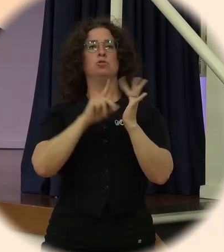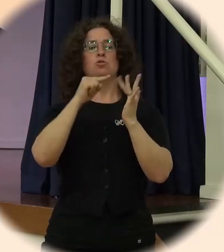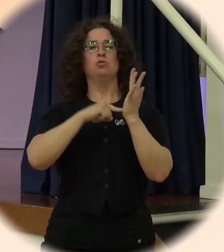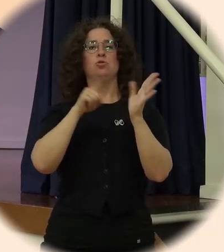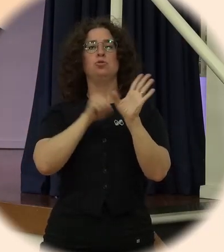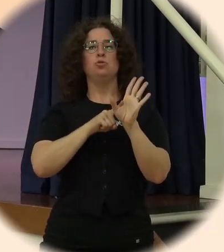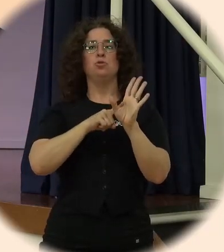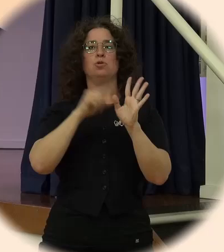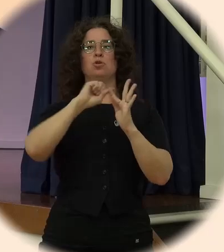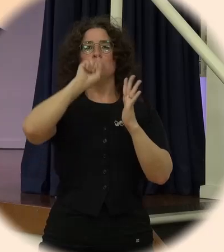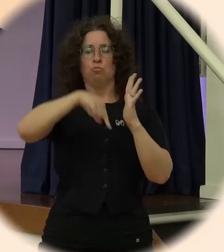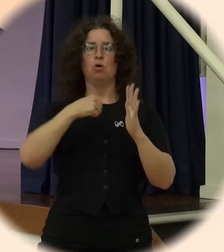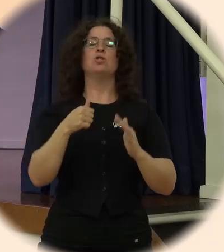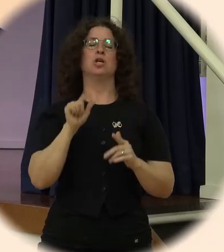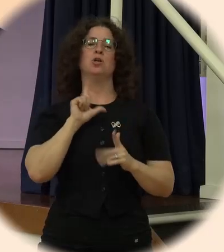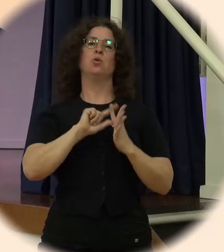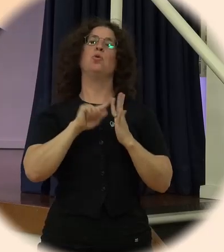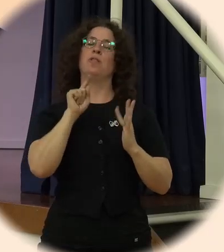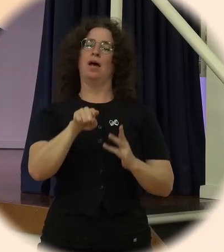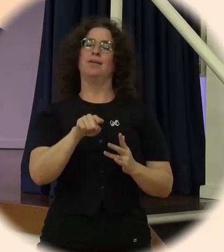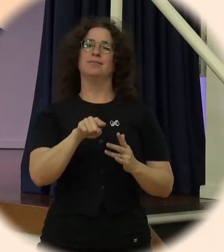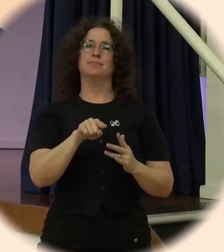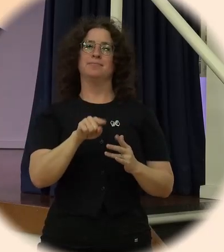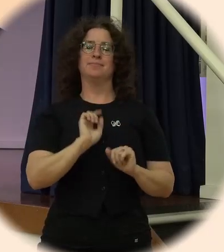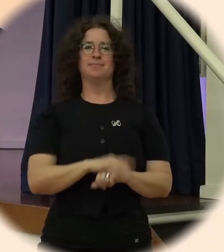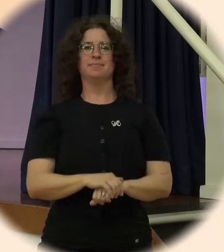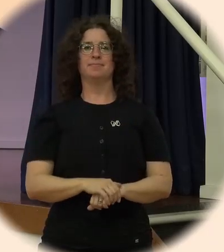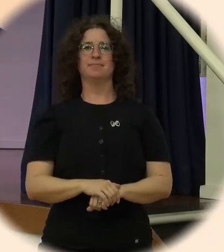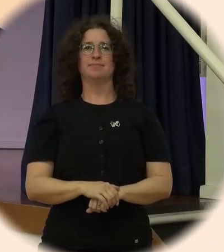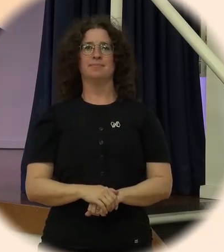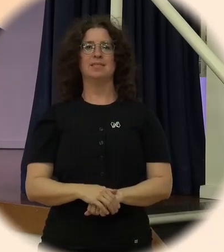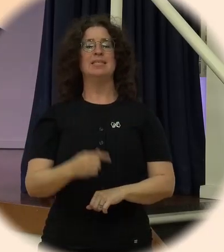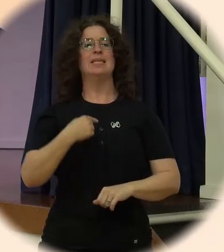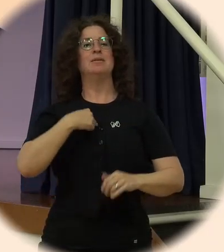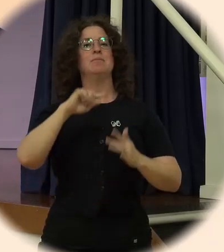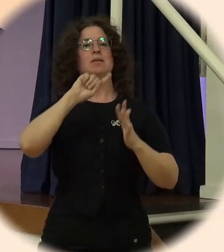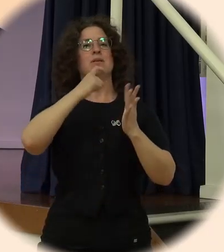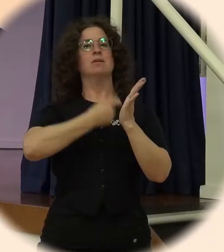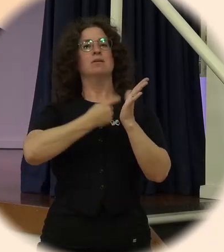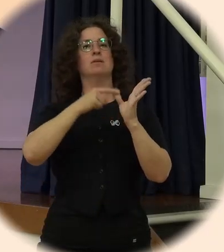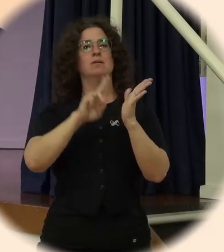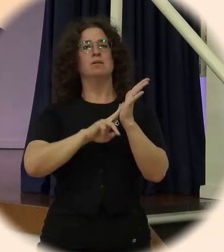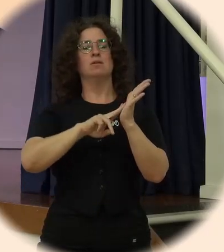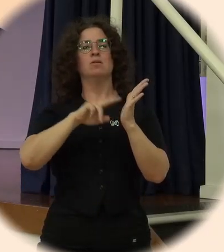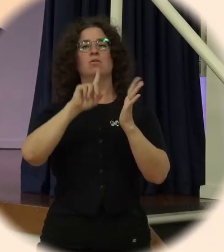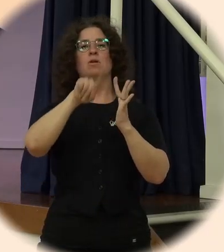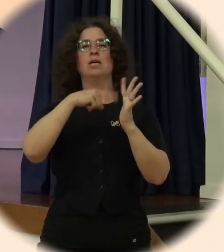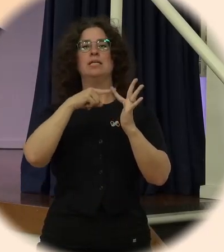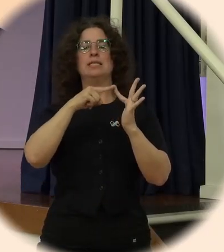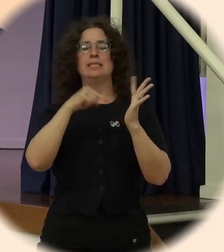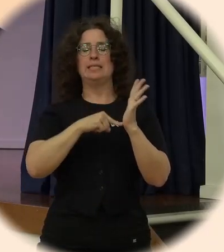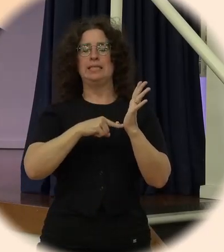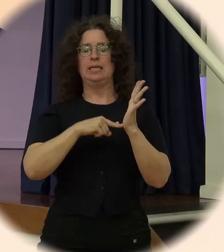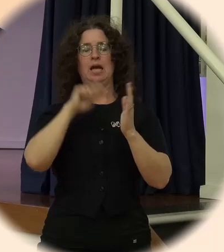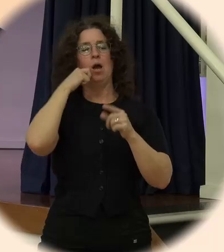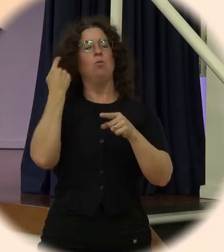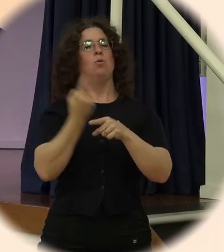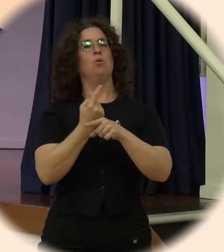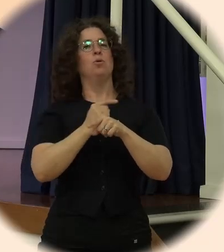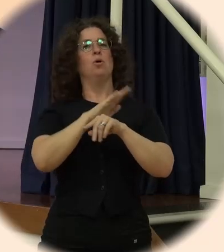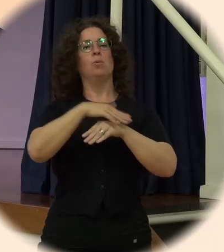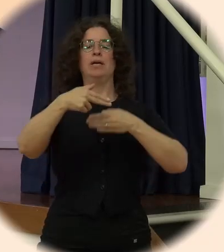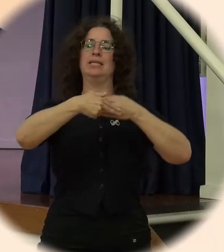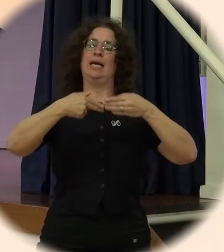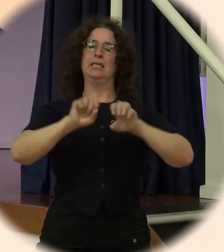you start using addressables. Hi everyone, I'm Ranjit, and today I'll be talking about Unity's Addressable Asset System.